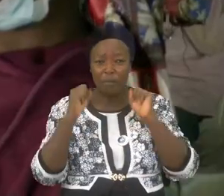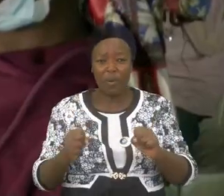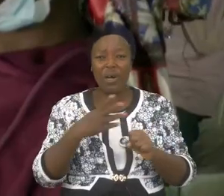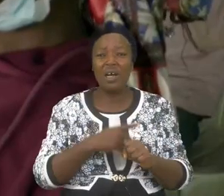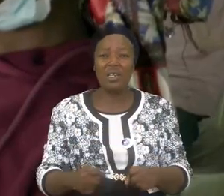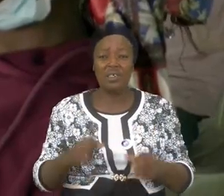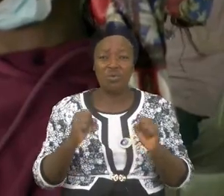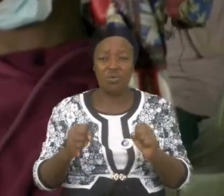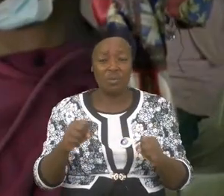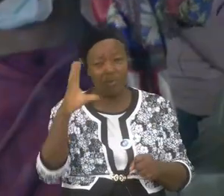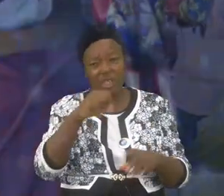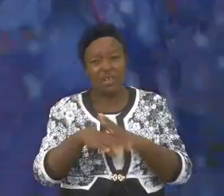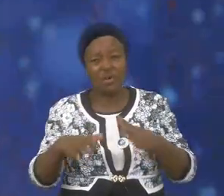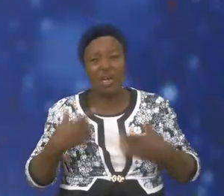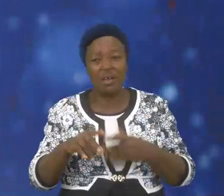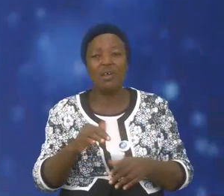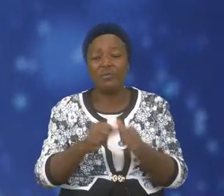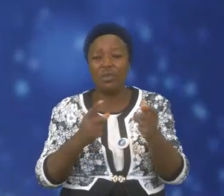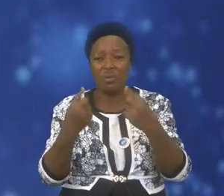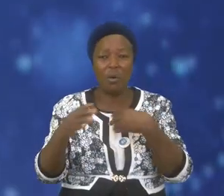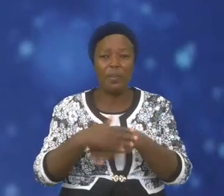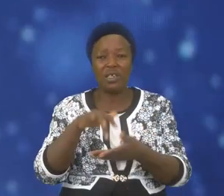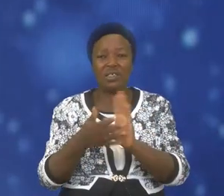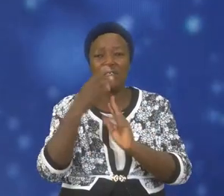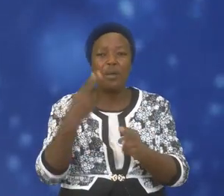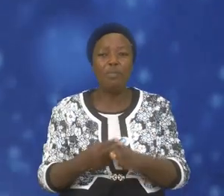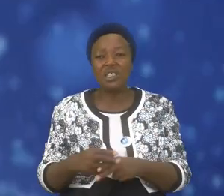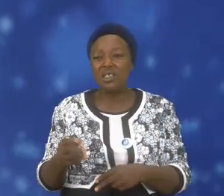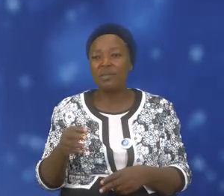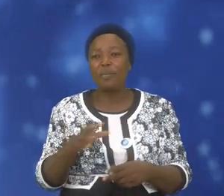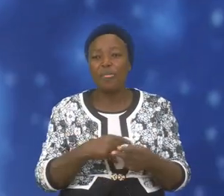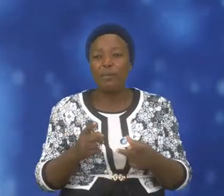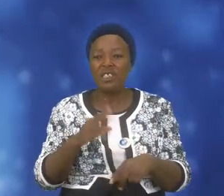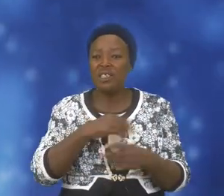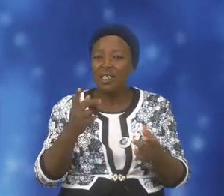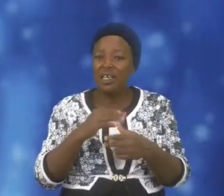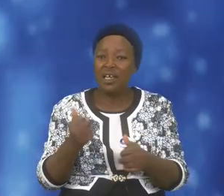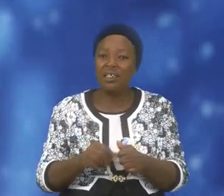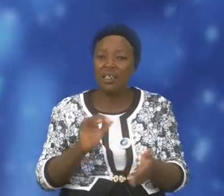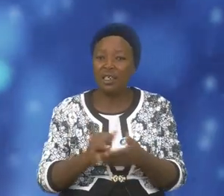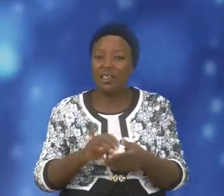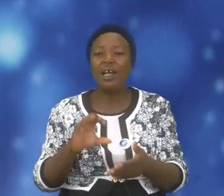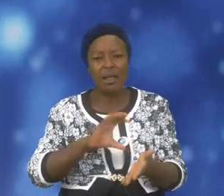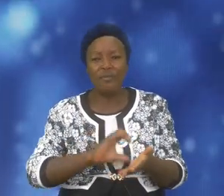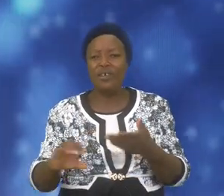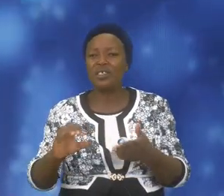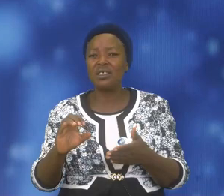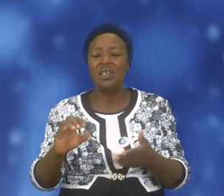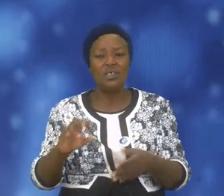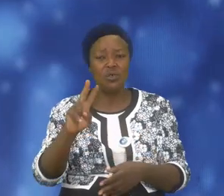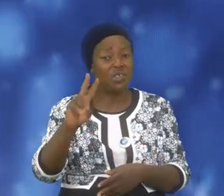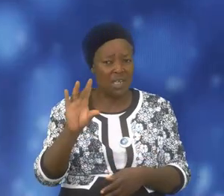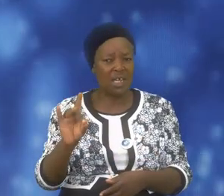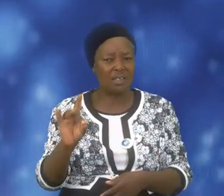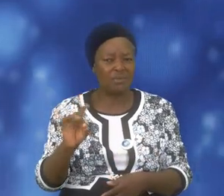Verse 29, in verse 29, and straightway, the fountain of her blood